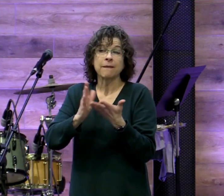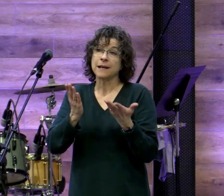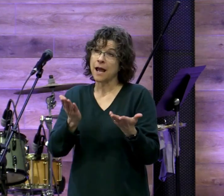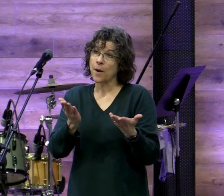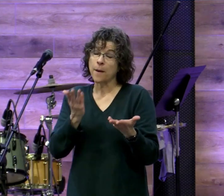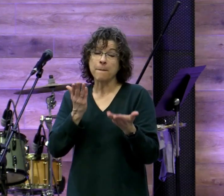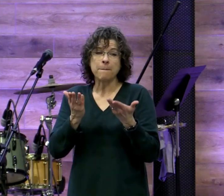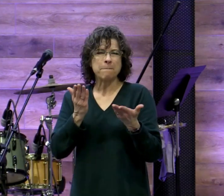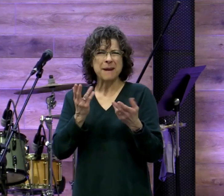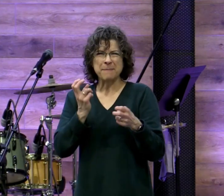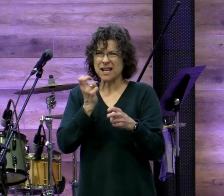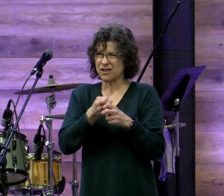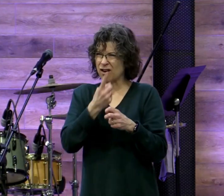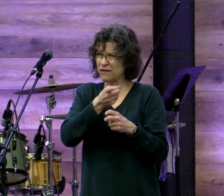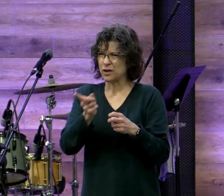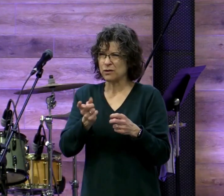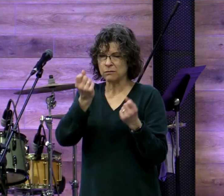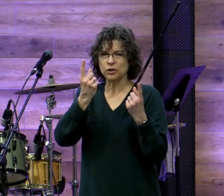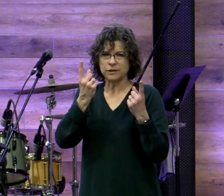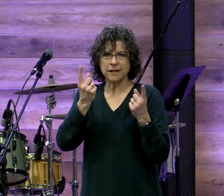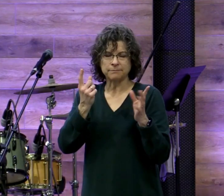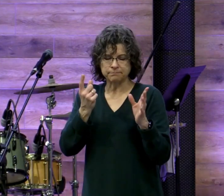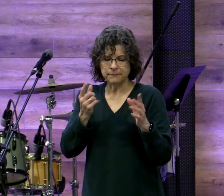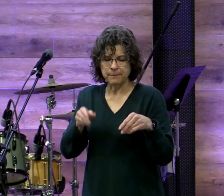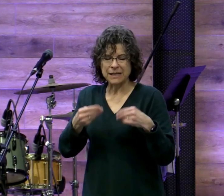your mind around this metaphor. You just got to deal with it, okay?